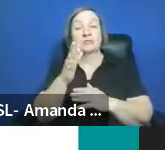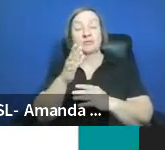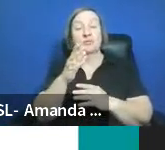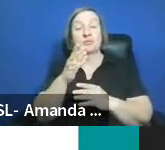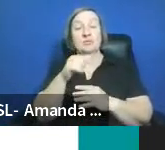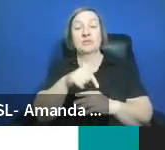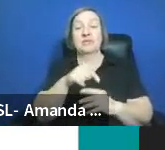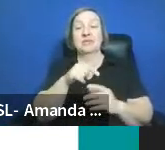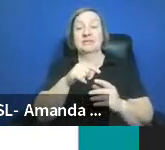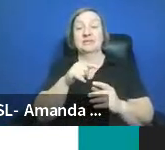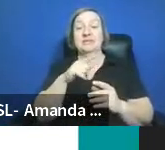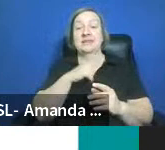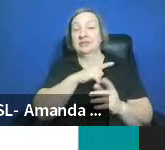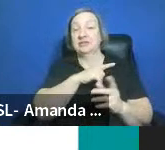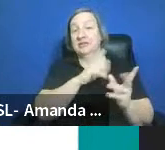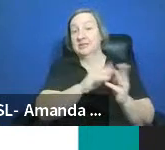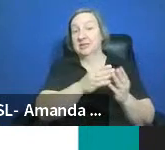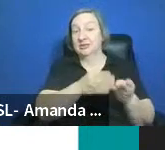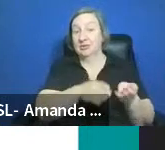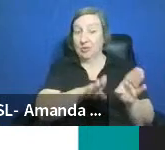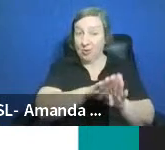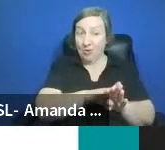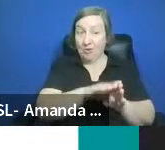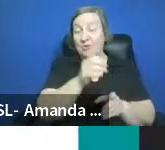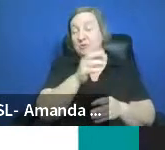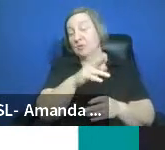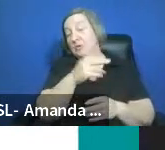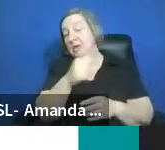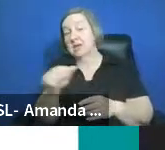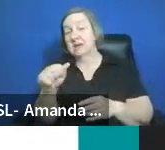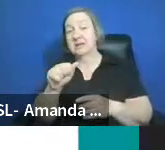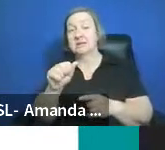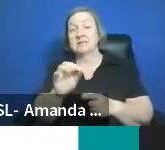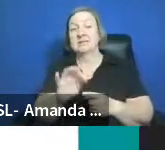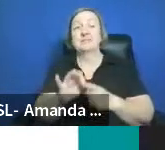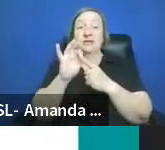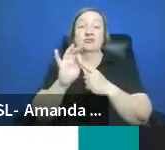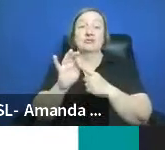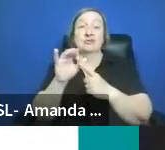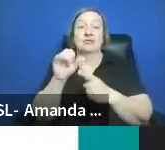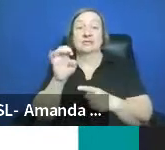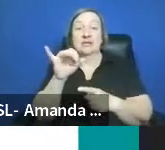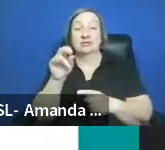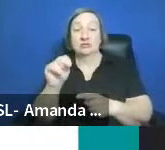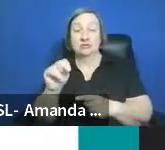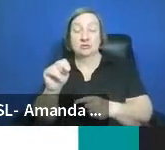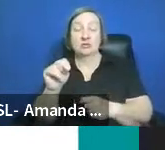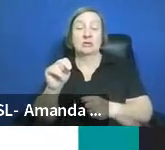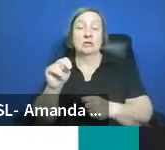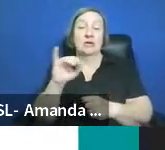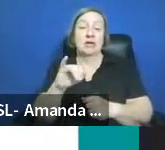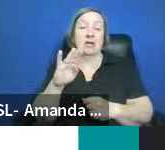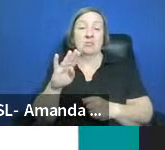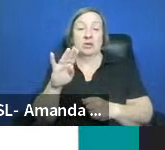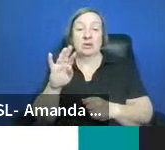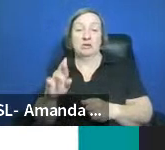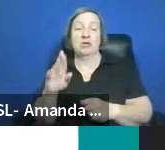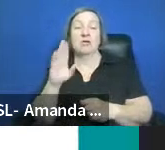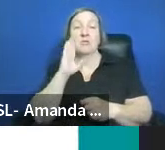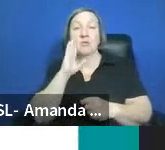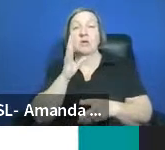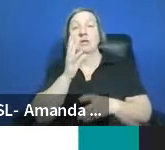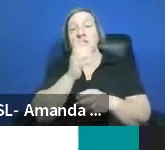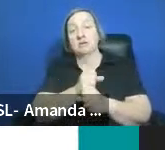this session or any potential special session that IBR will